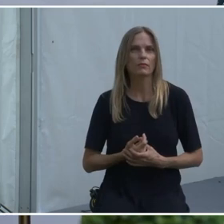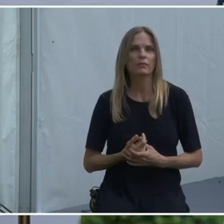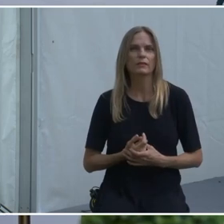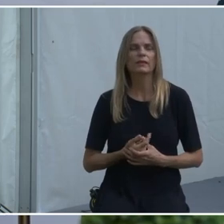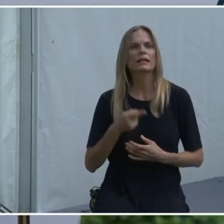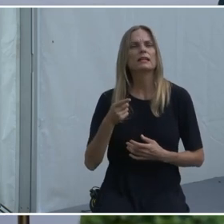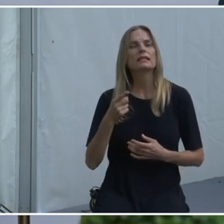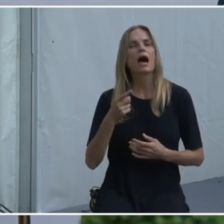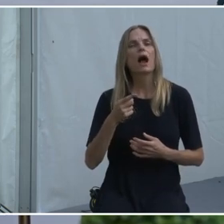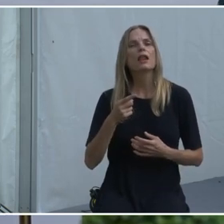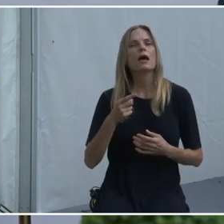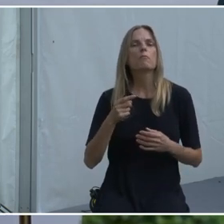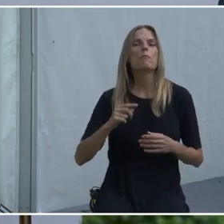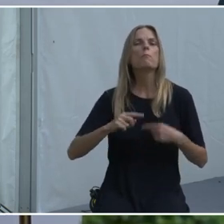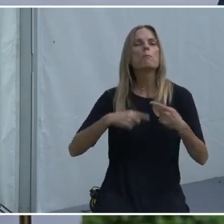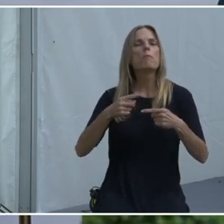between generation